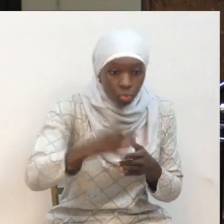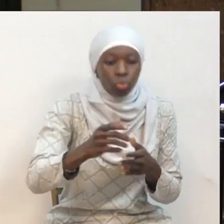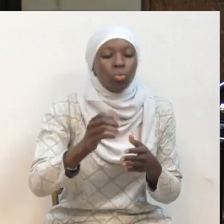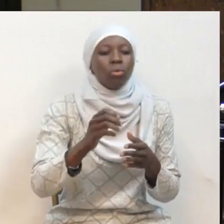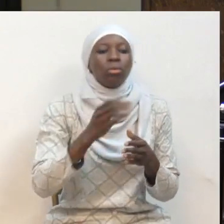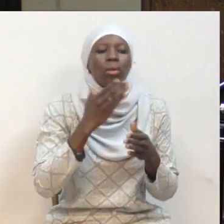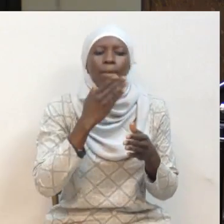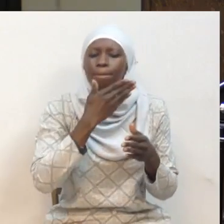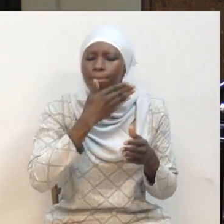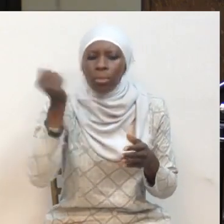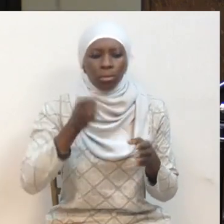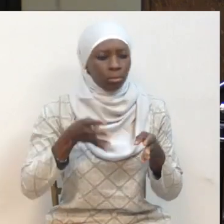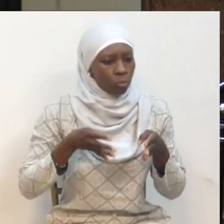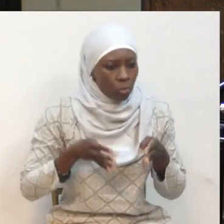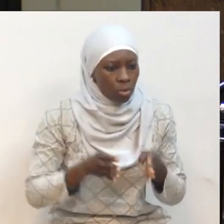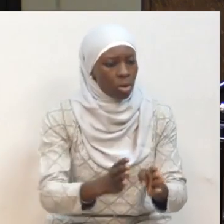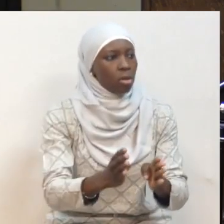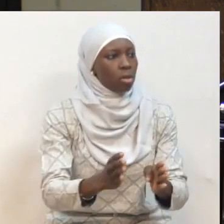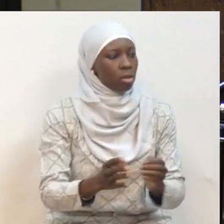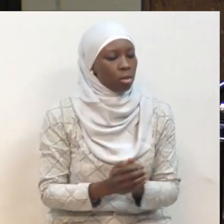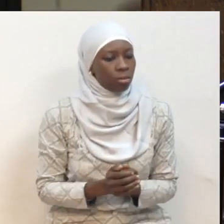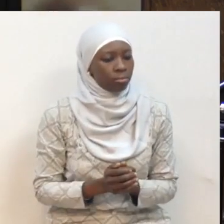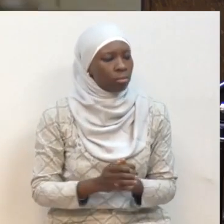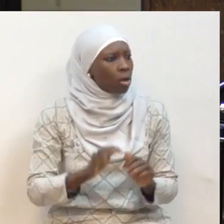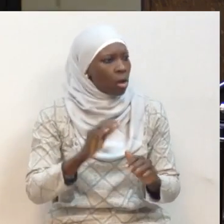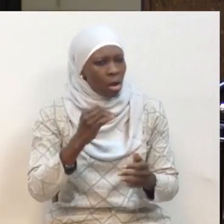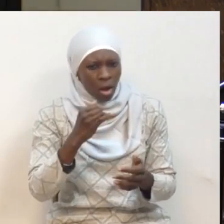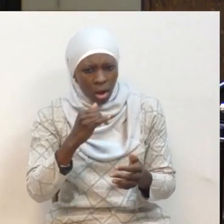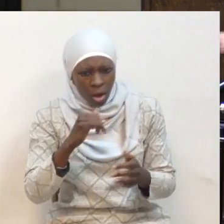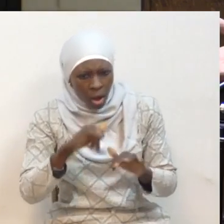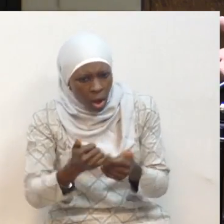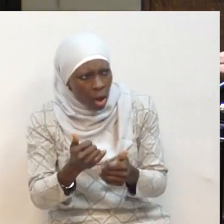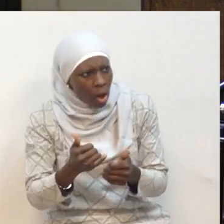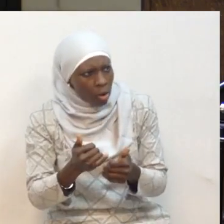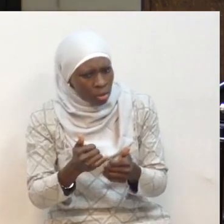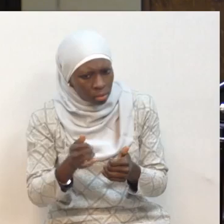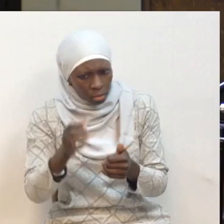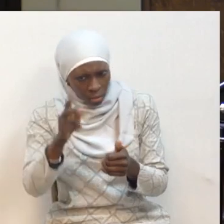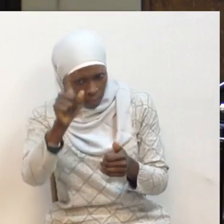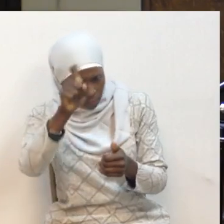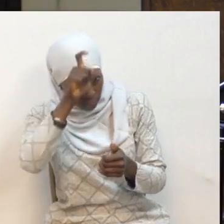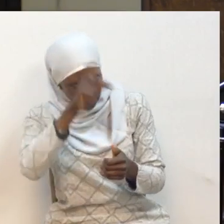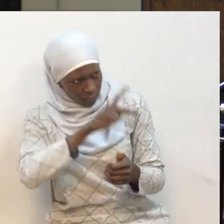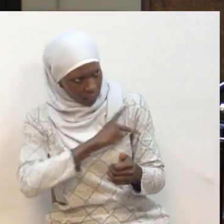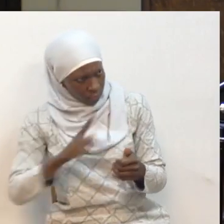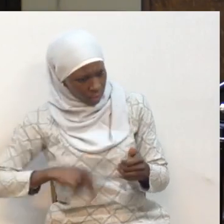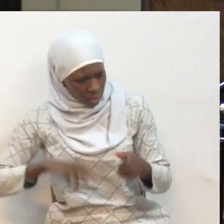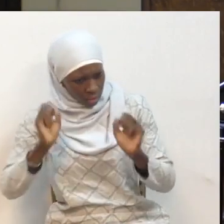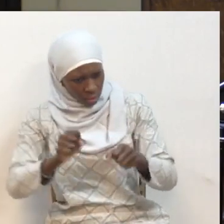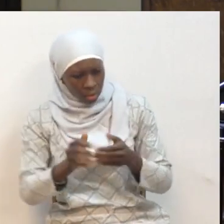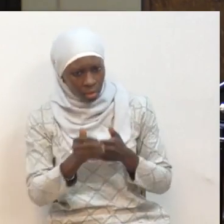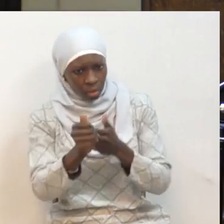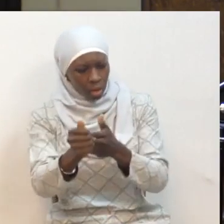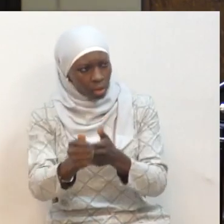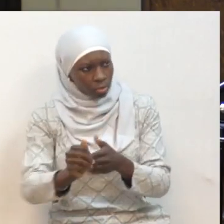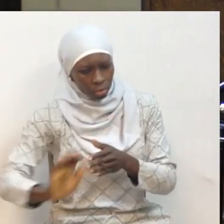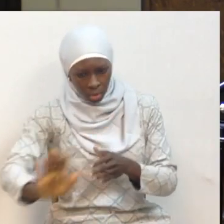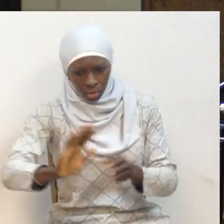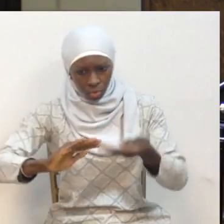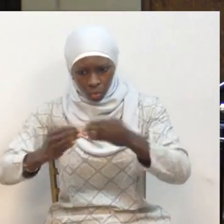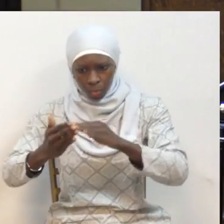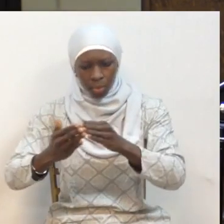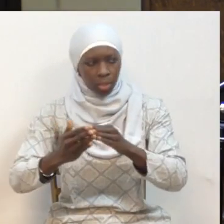ways. How could Pharaoh be guiding his community to the best ways when he